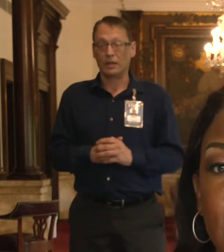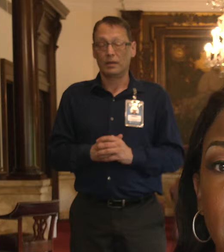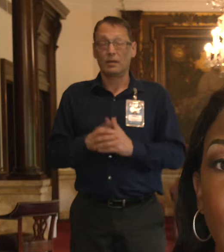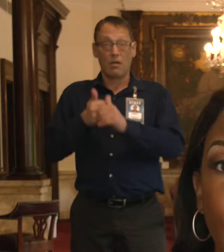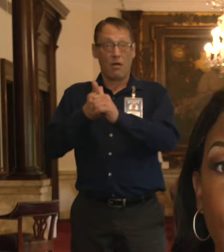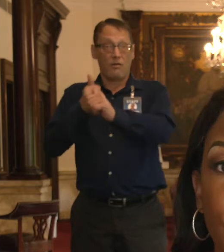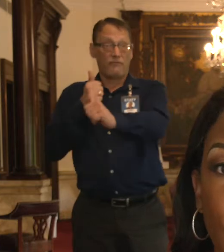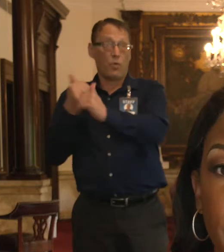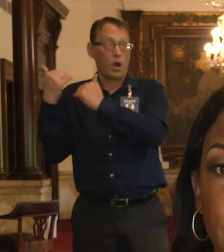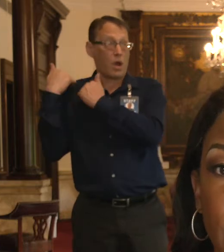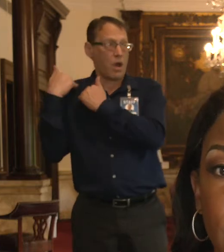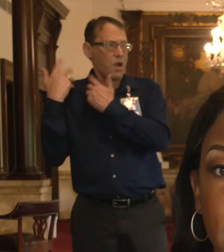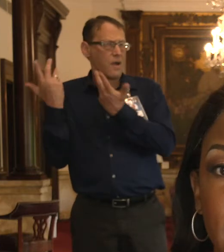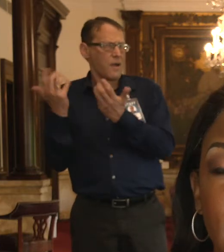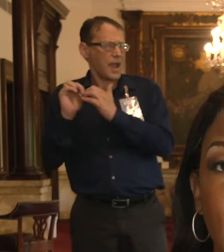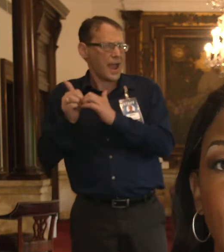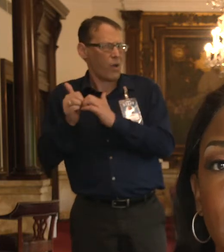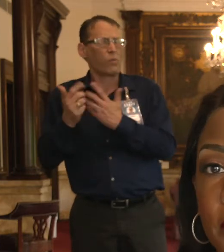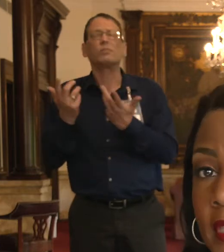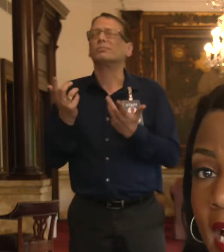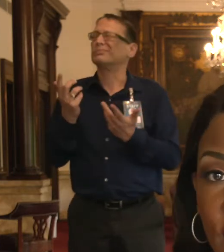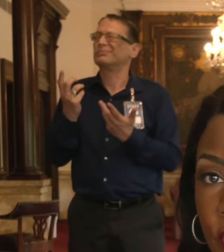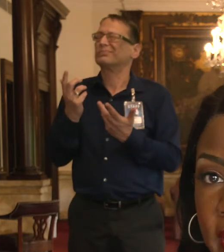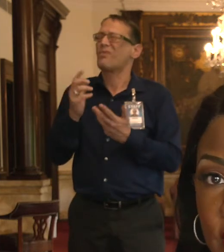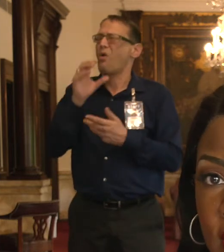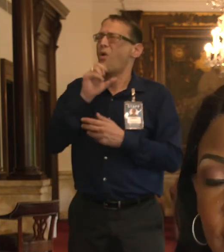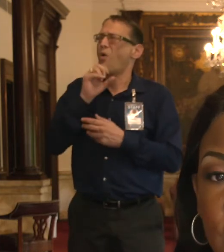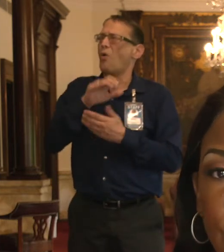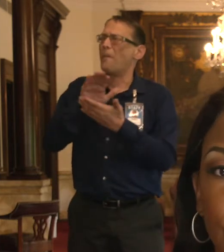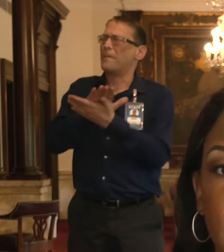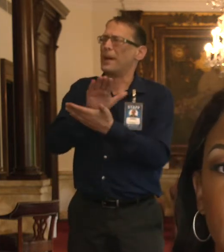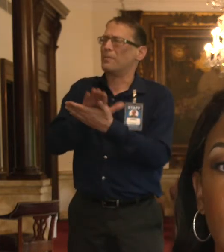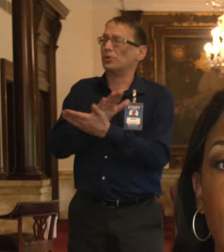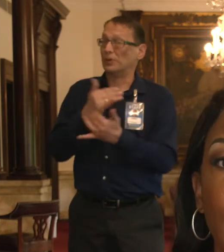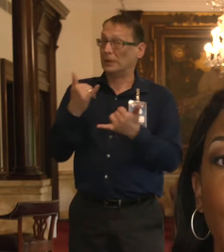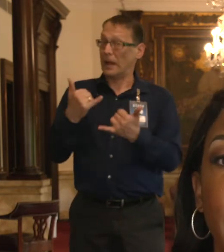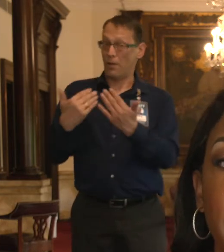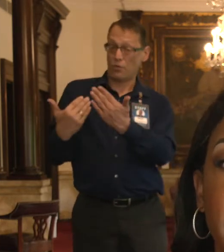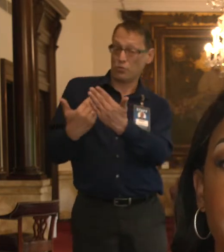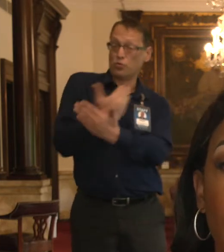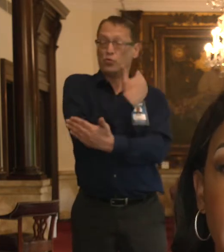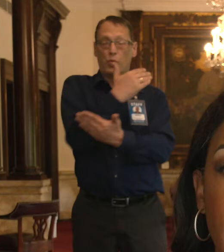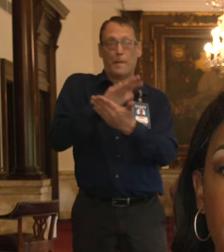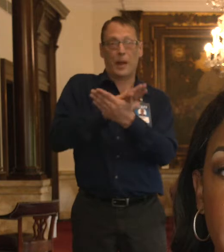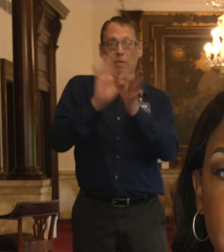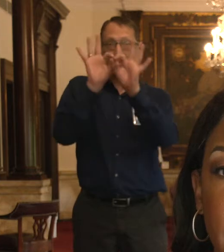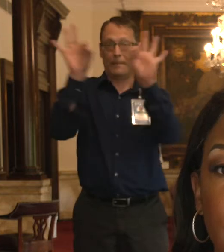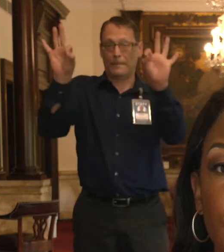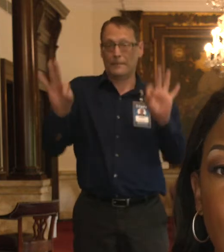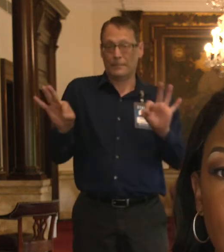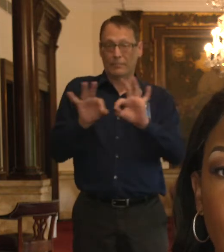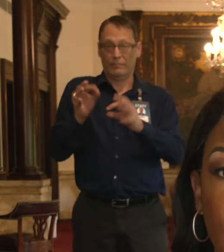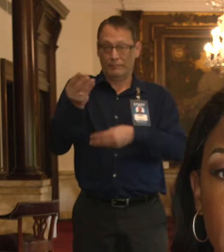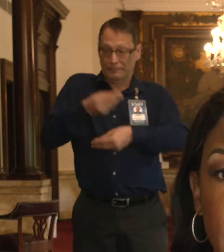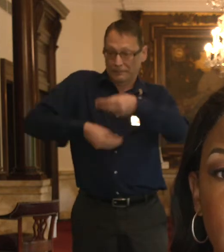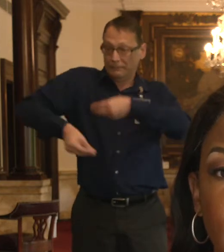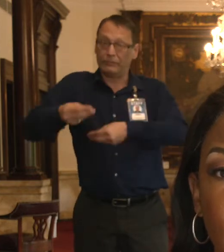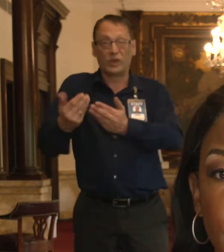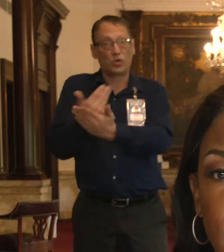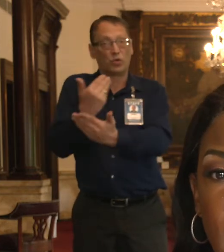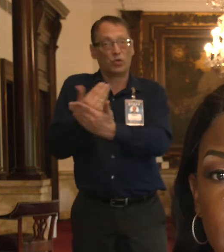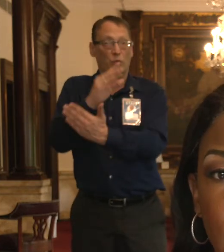by using an old form internally, not the creation of this new one. We believe more accountability and stronger